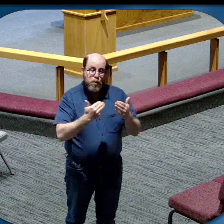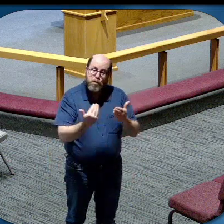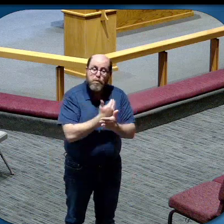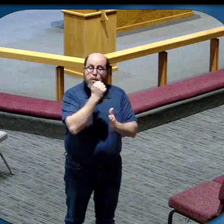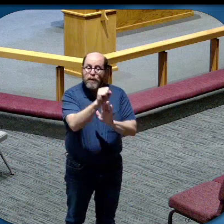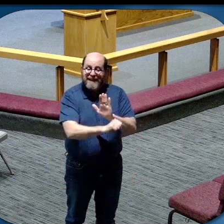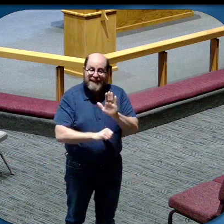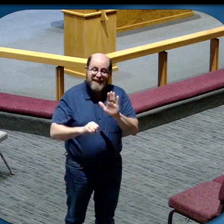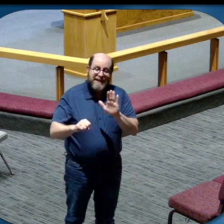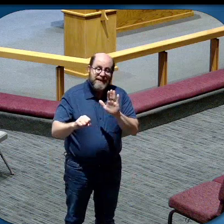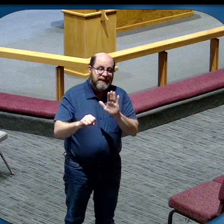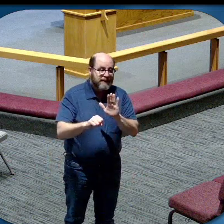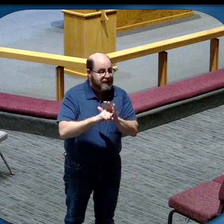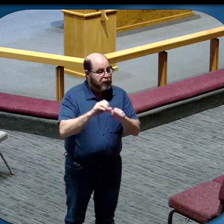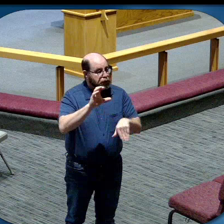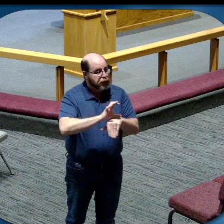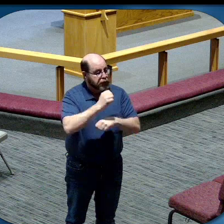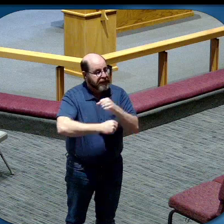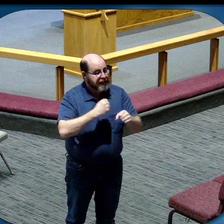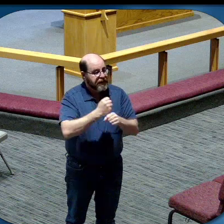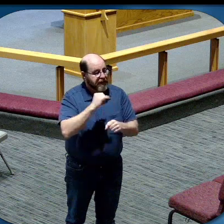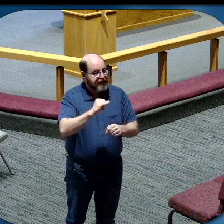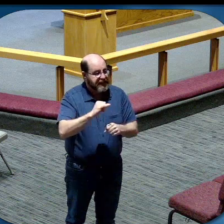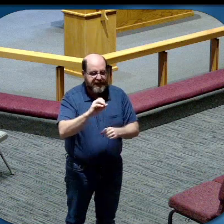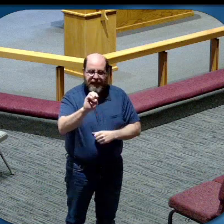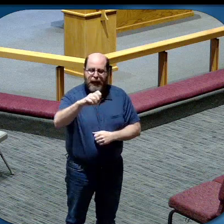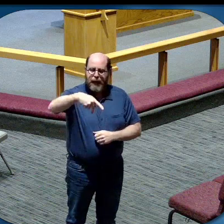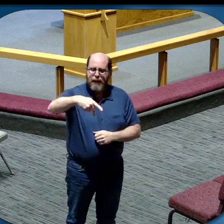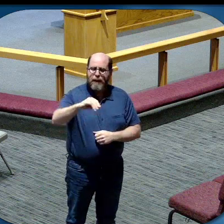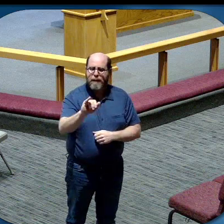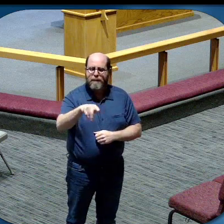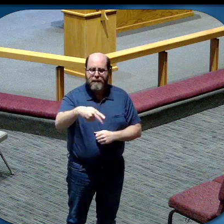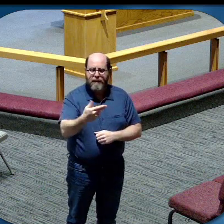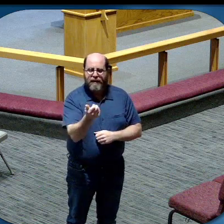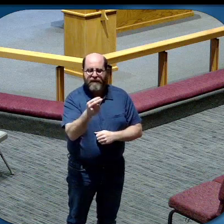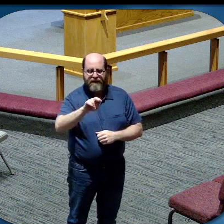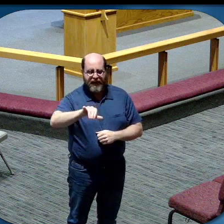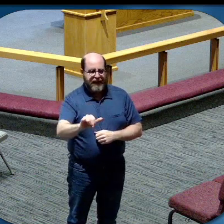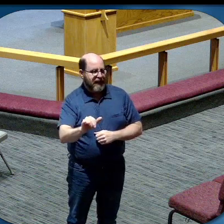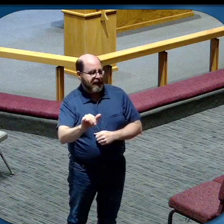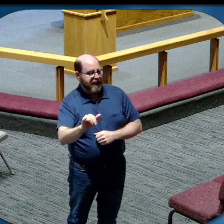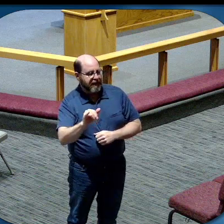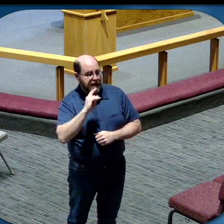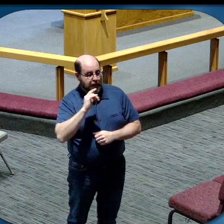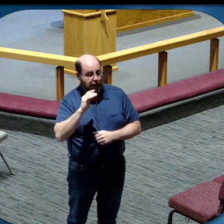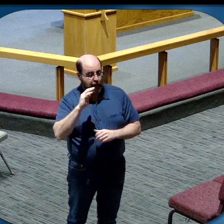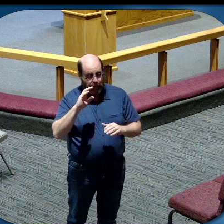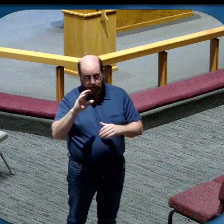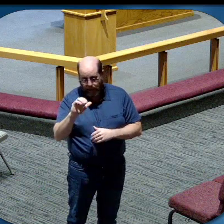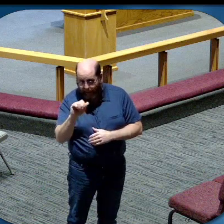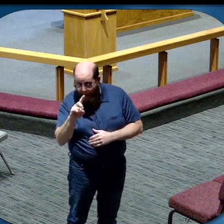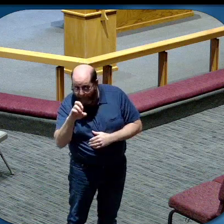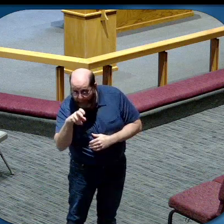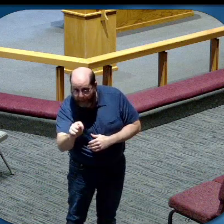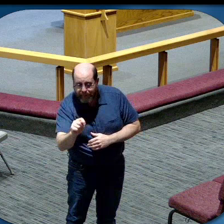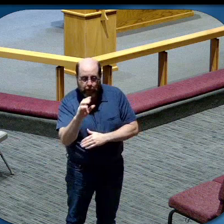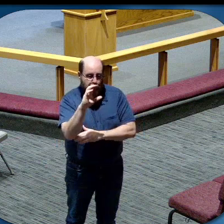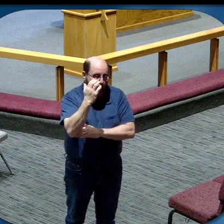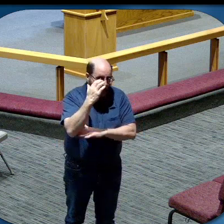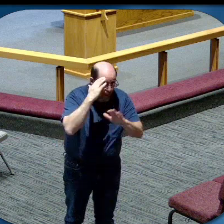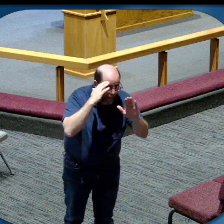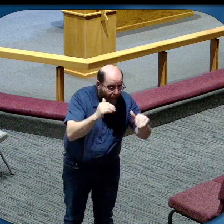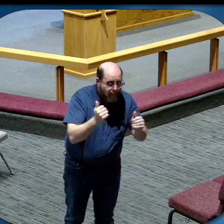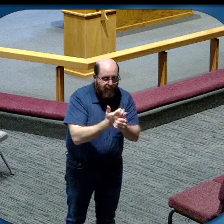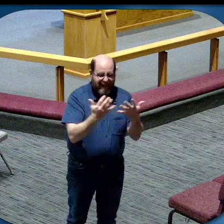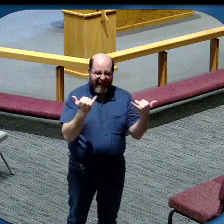church year, the season of Epiphany, following Advent, hope, and Christmas joy in the Savior born for us.